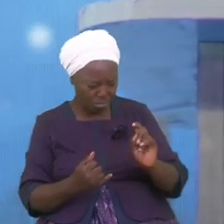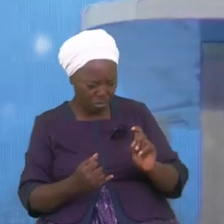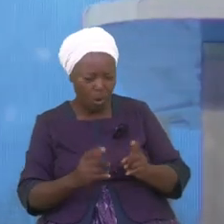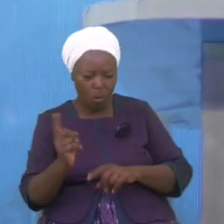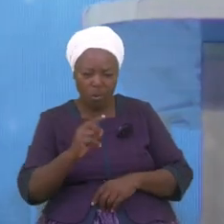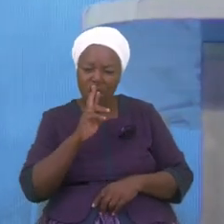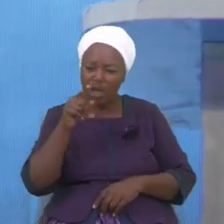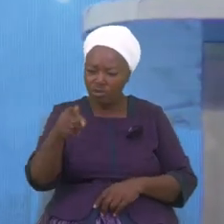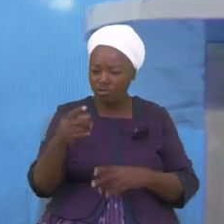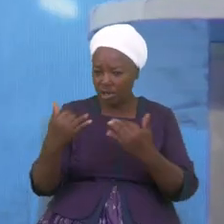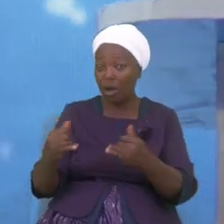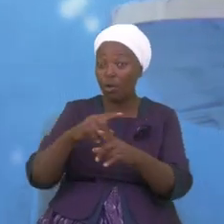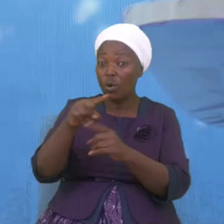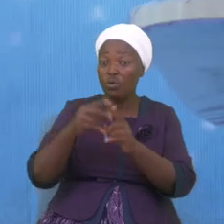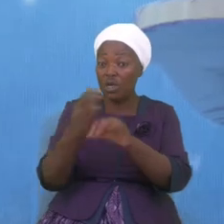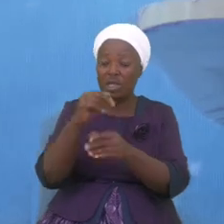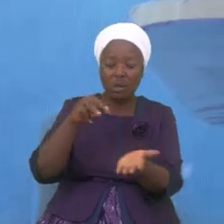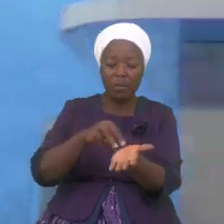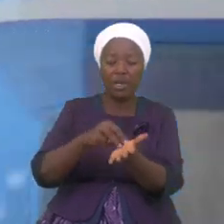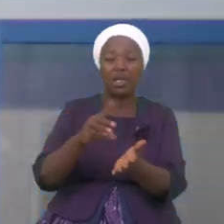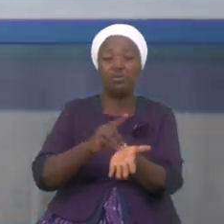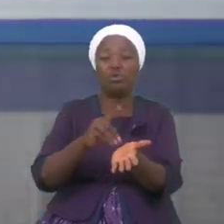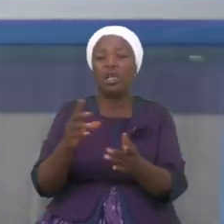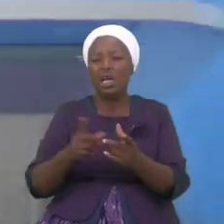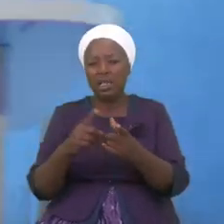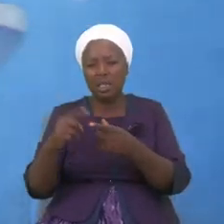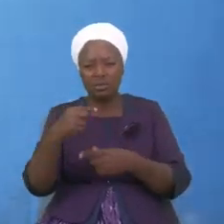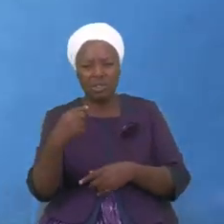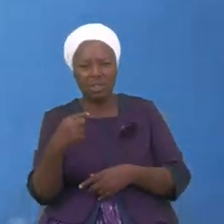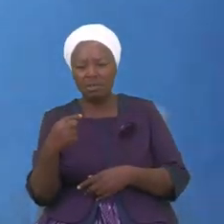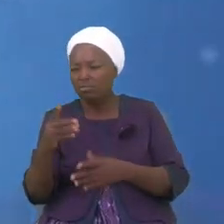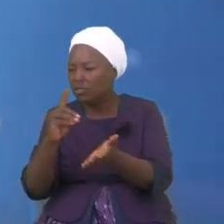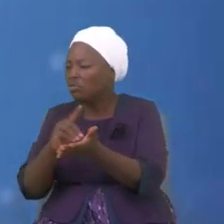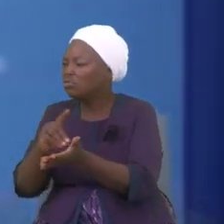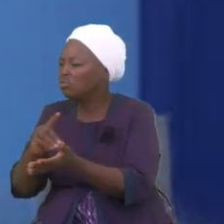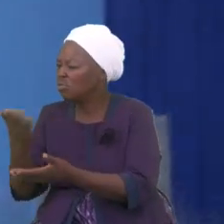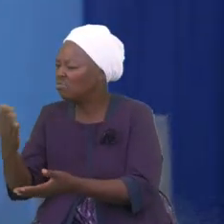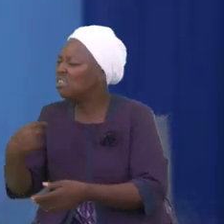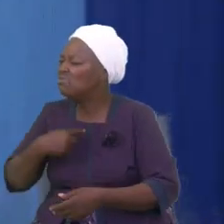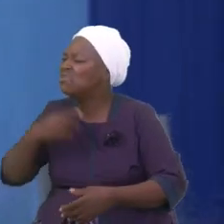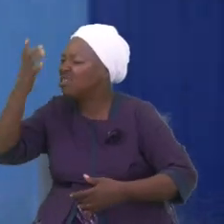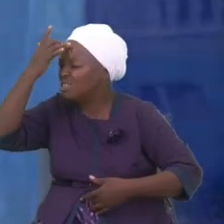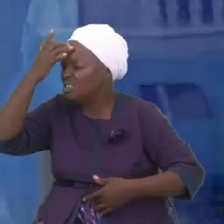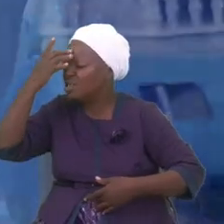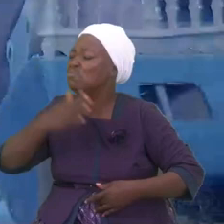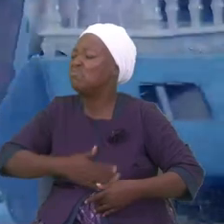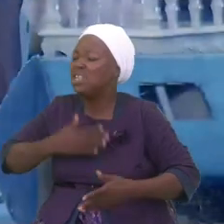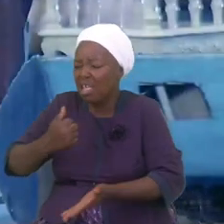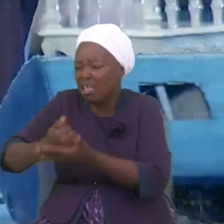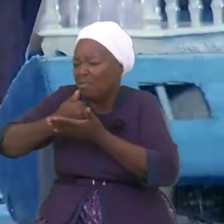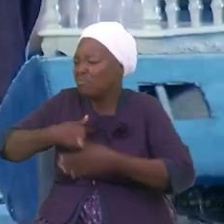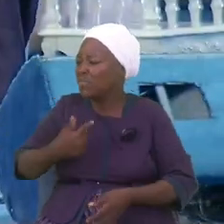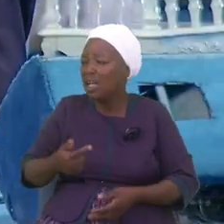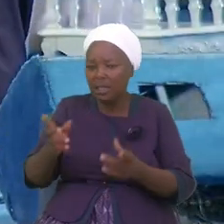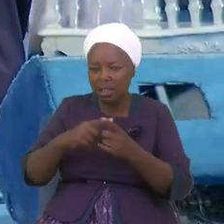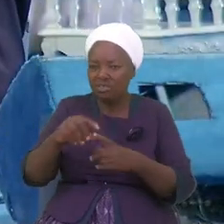now? When you get to a medical doctor and you say, doctor, I'm sick, treat me. It's not just